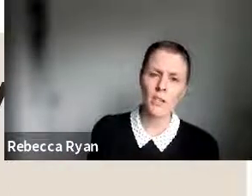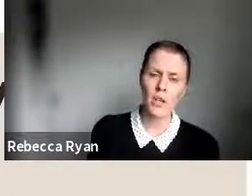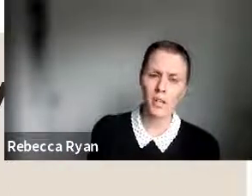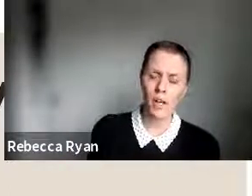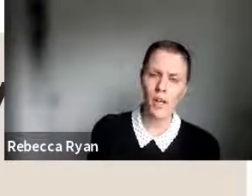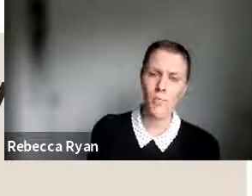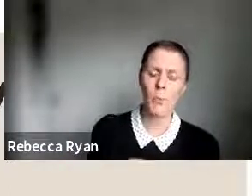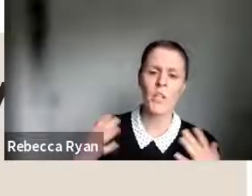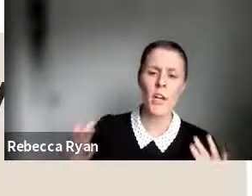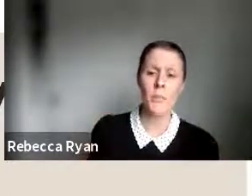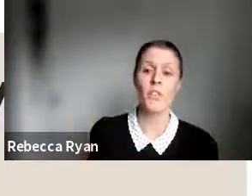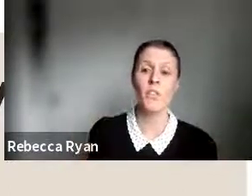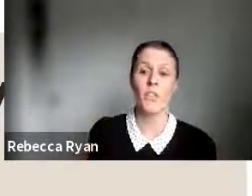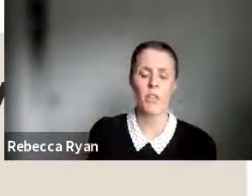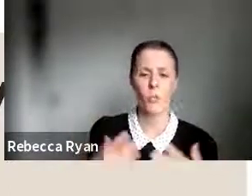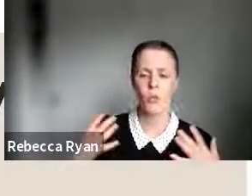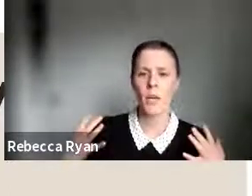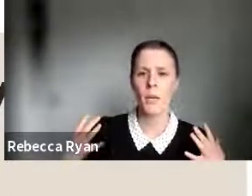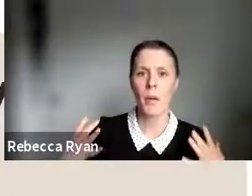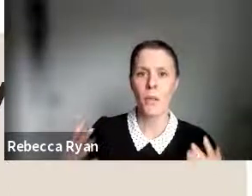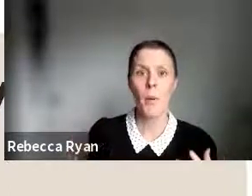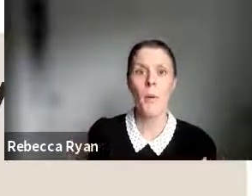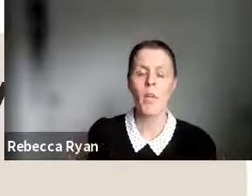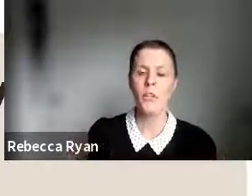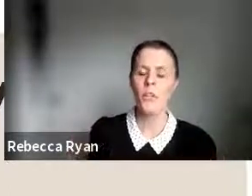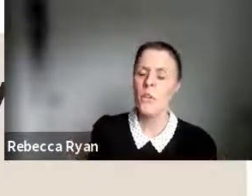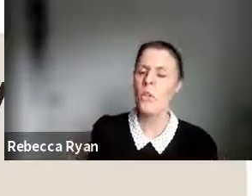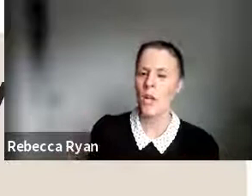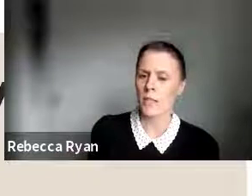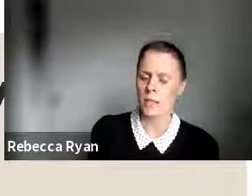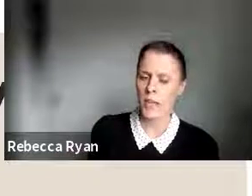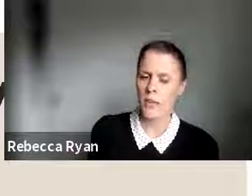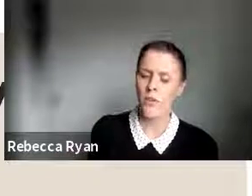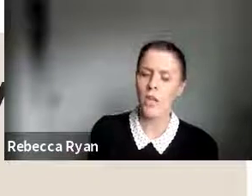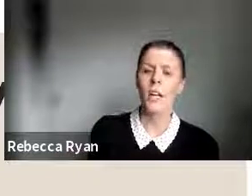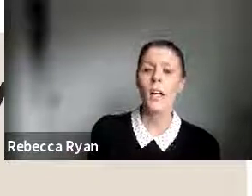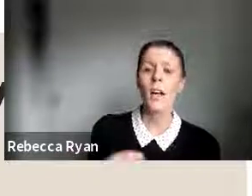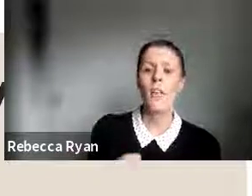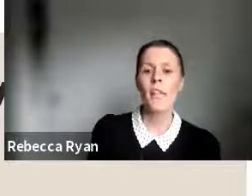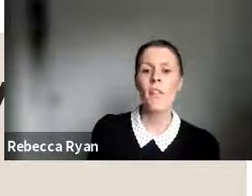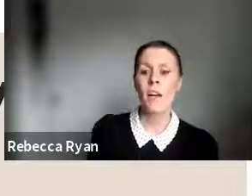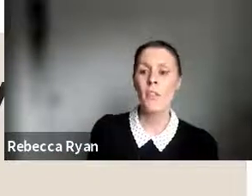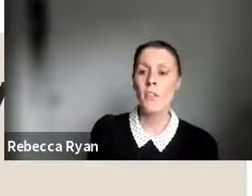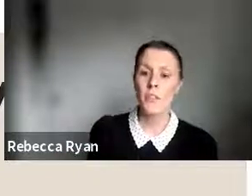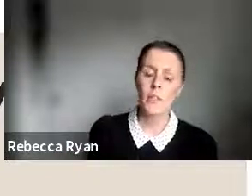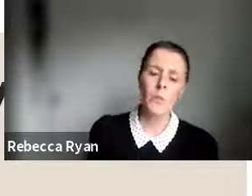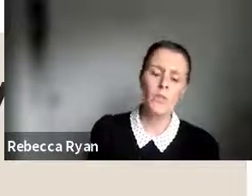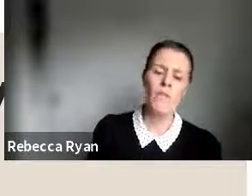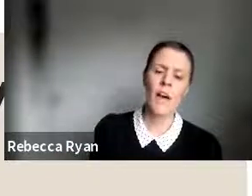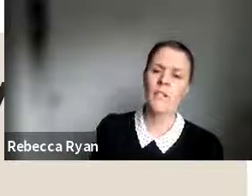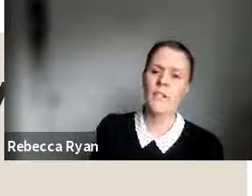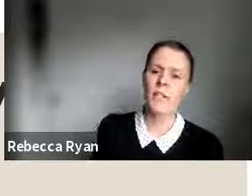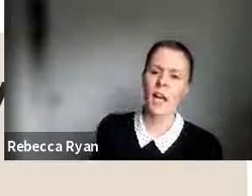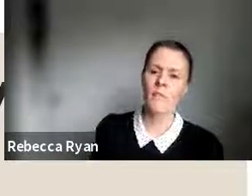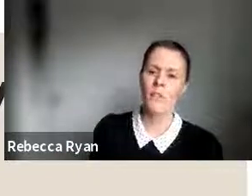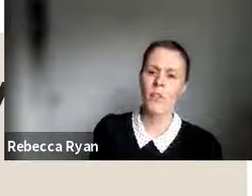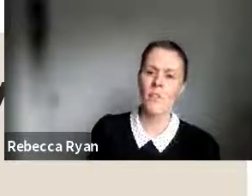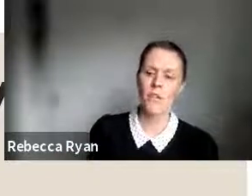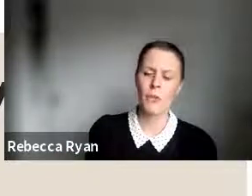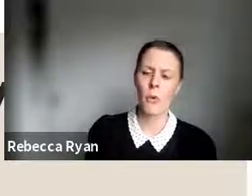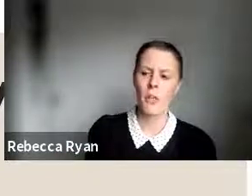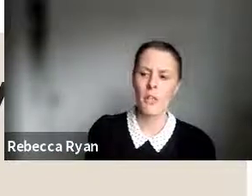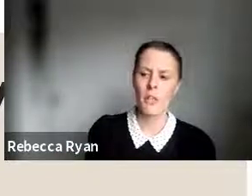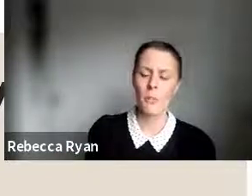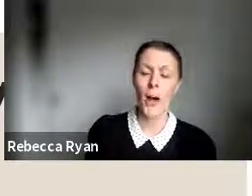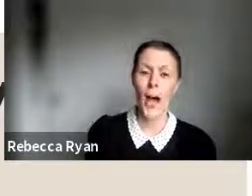in military, but we're talking about civilians. We're talking about the population of the United States. The VAERS system is the Vaccine Adverse